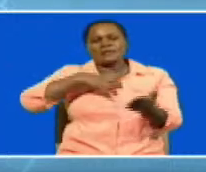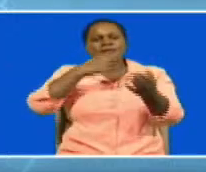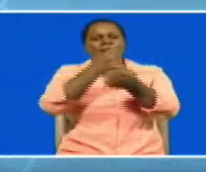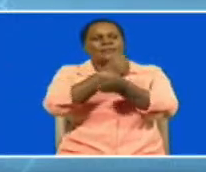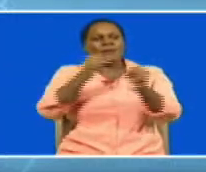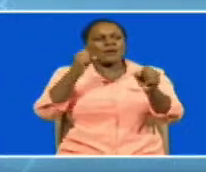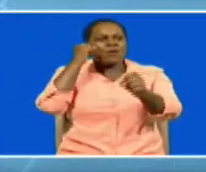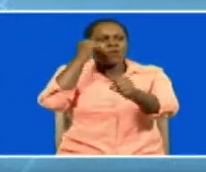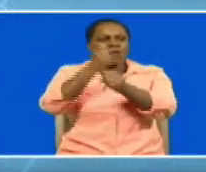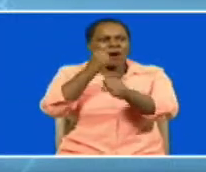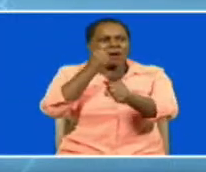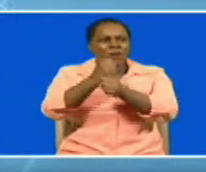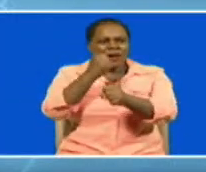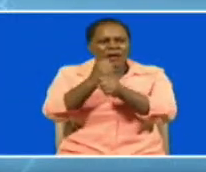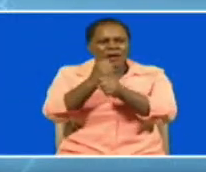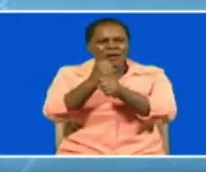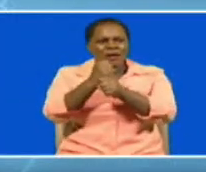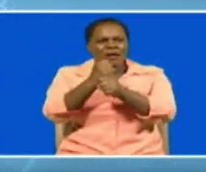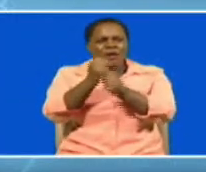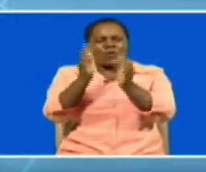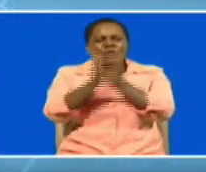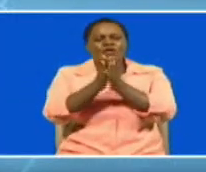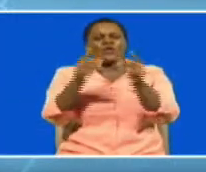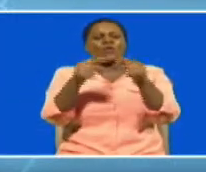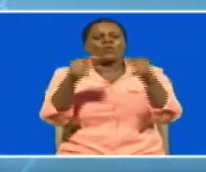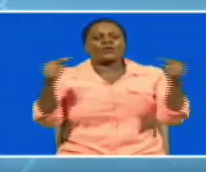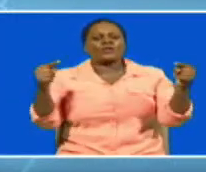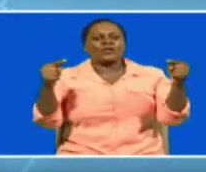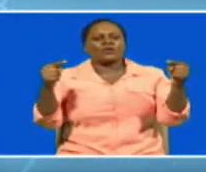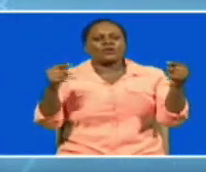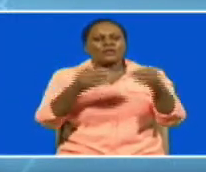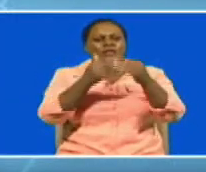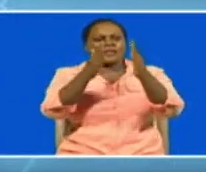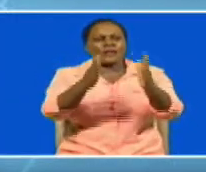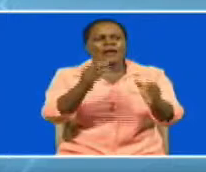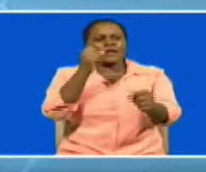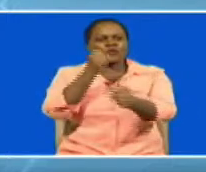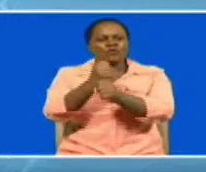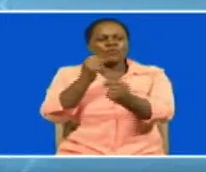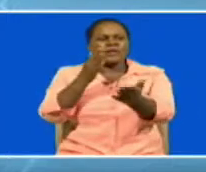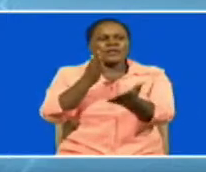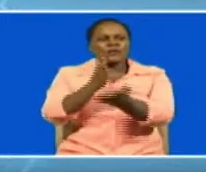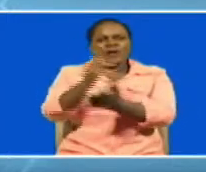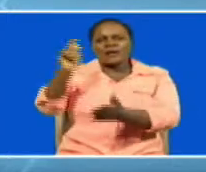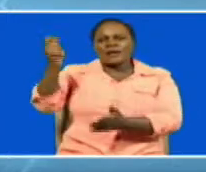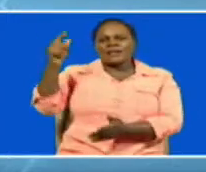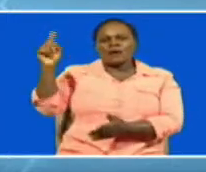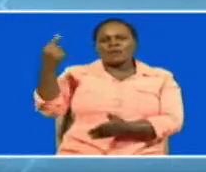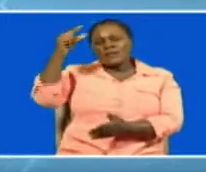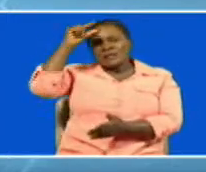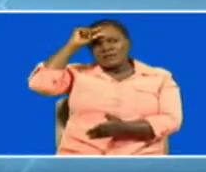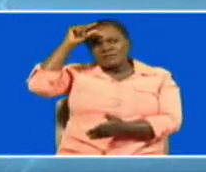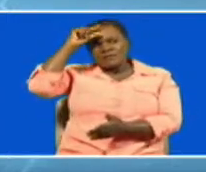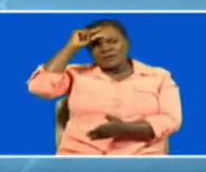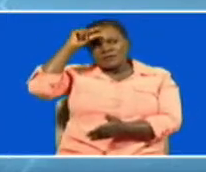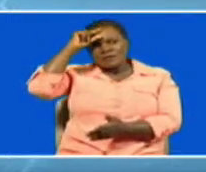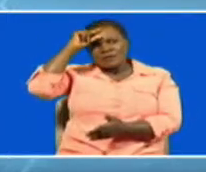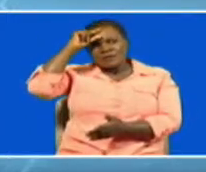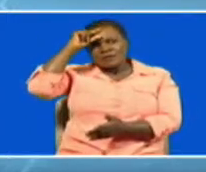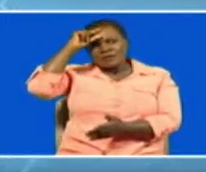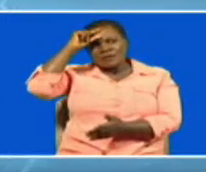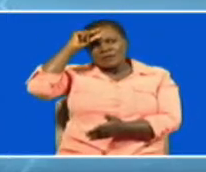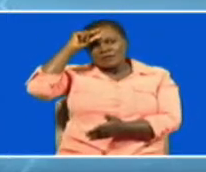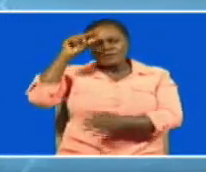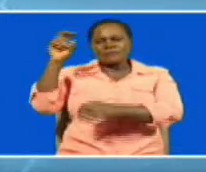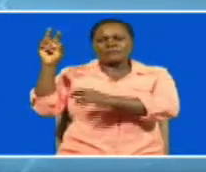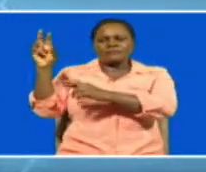is working behind the scenes with the opposition leader Raila Odinga to ensure that the Kenya Kwanza government is put to